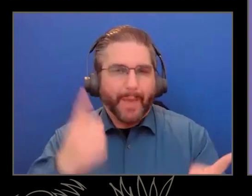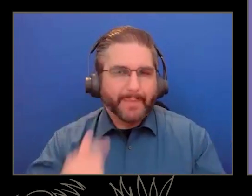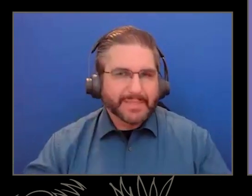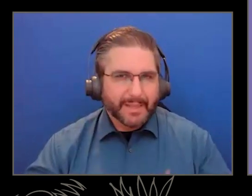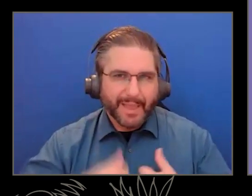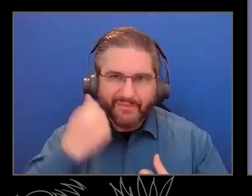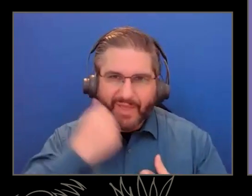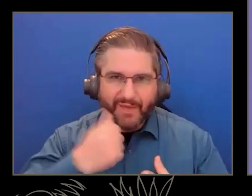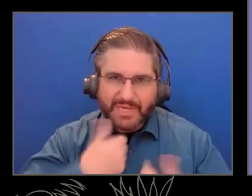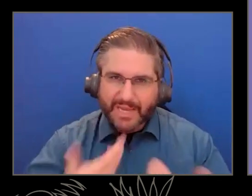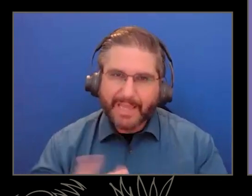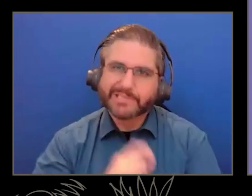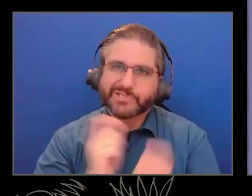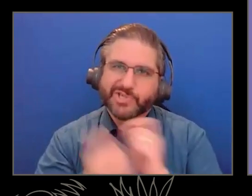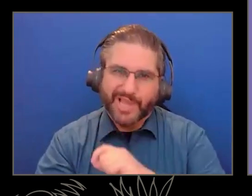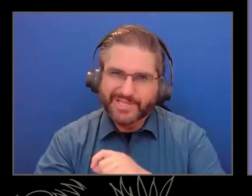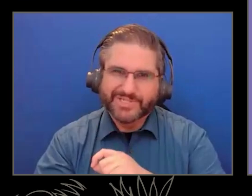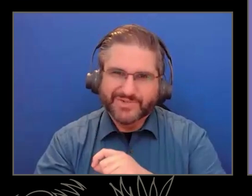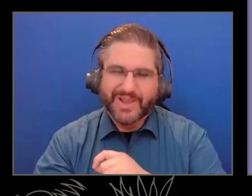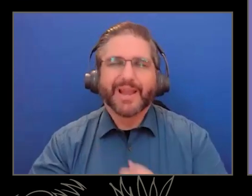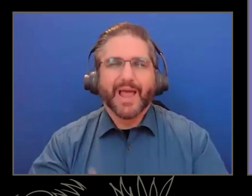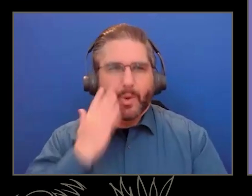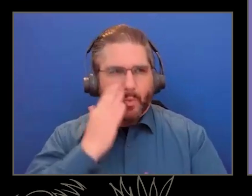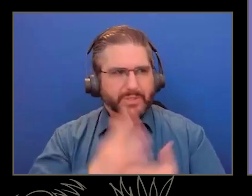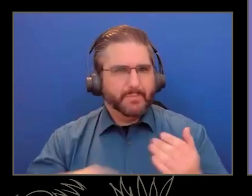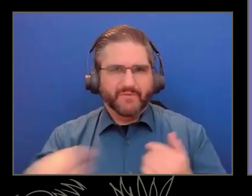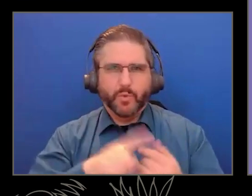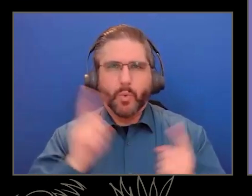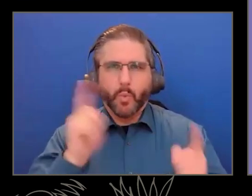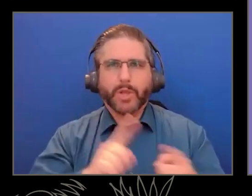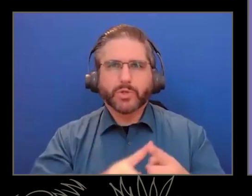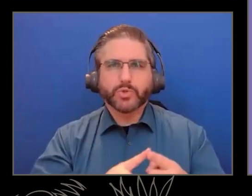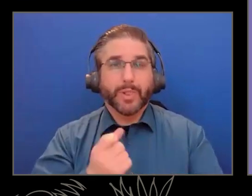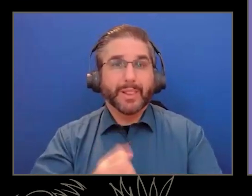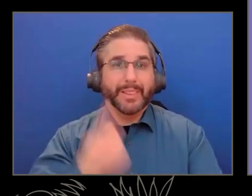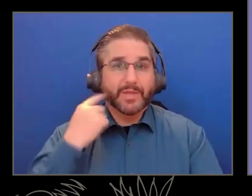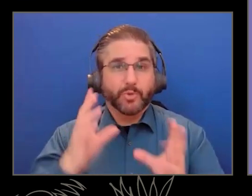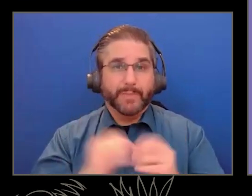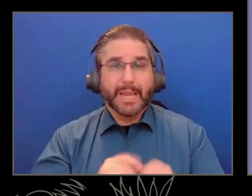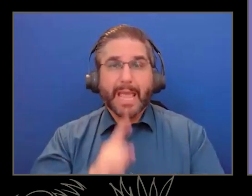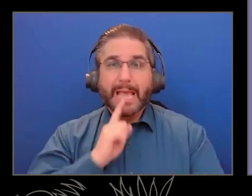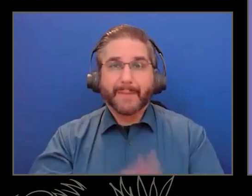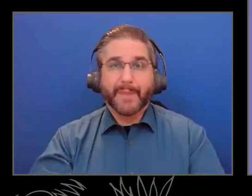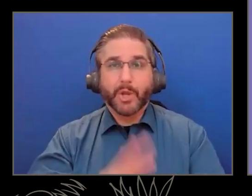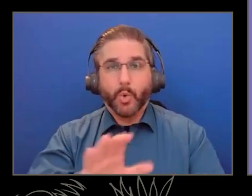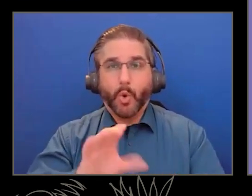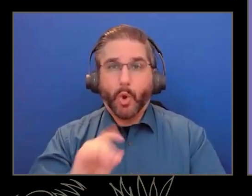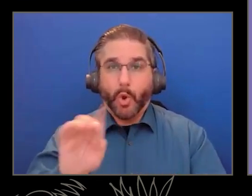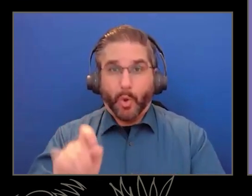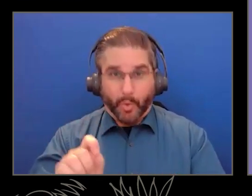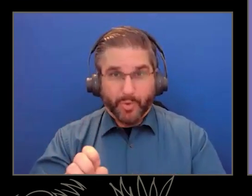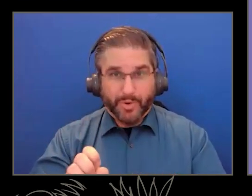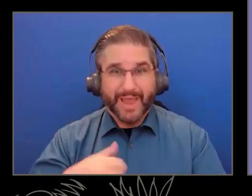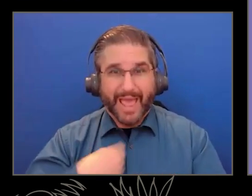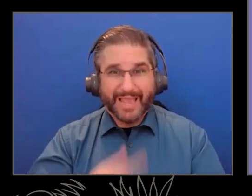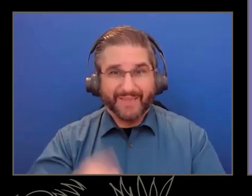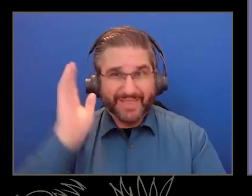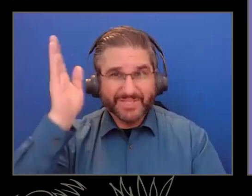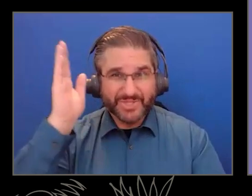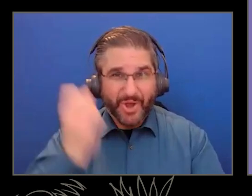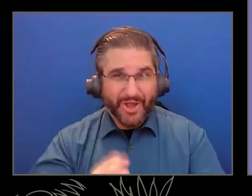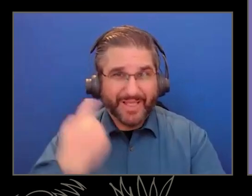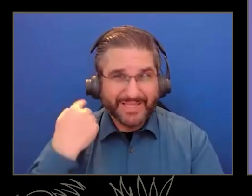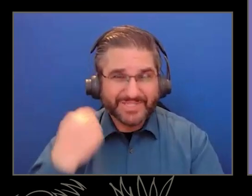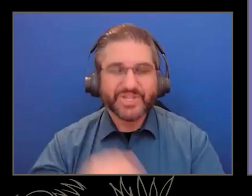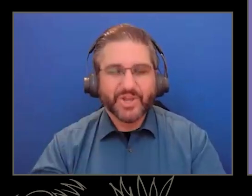so true. I know a couple of people here who were at Commit Your Code last year where I gave this talk for the first time, and you can probably see that